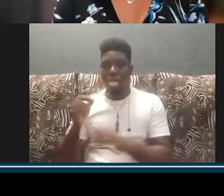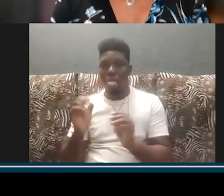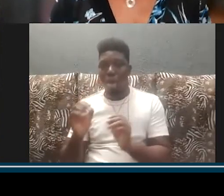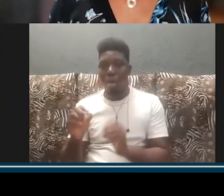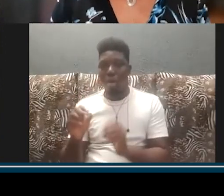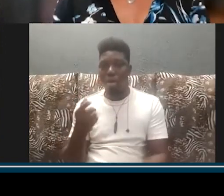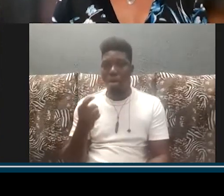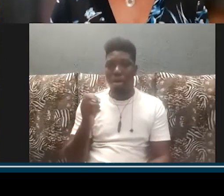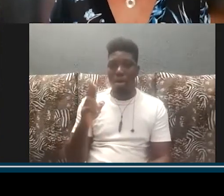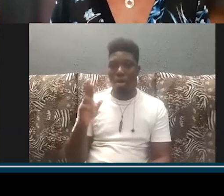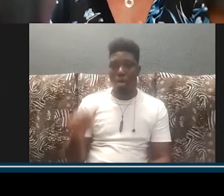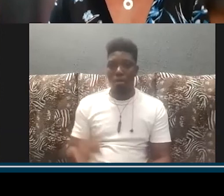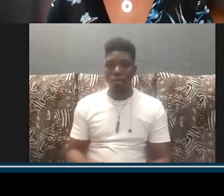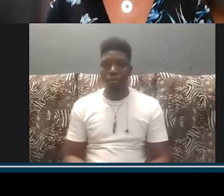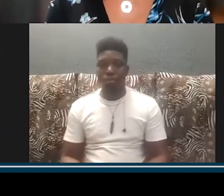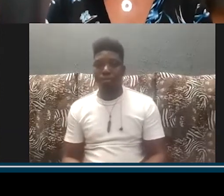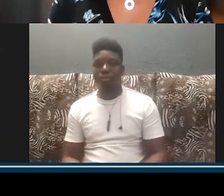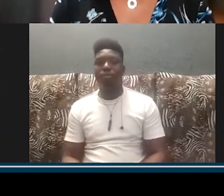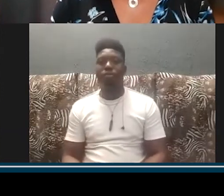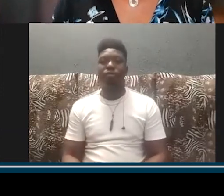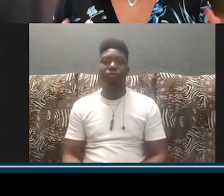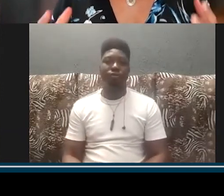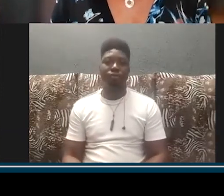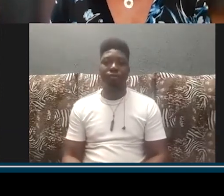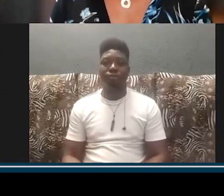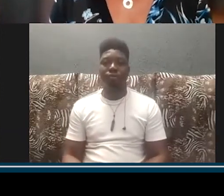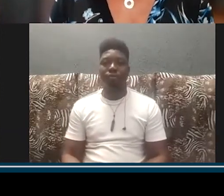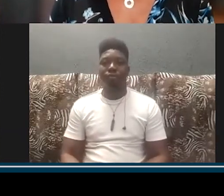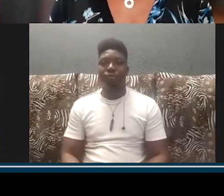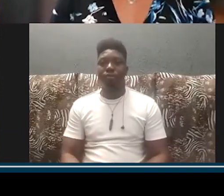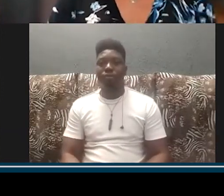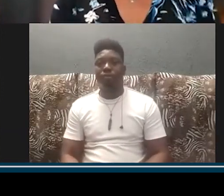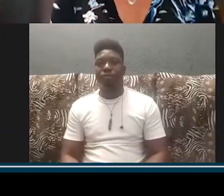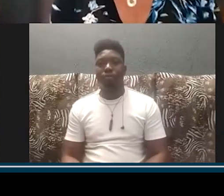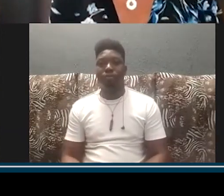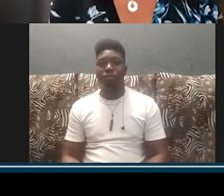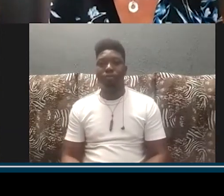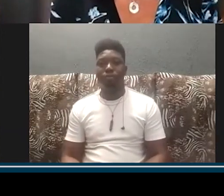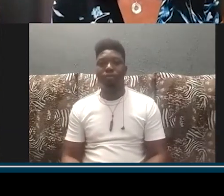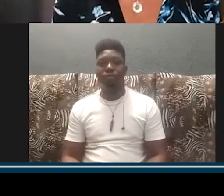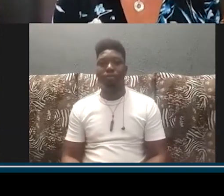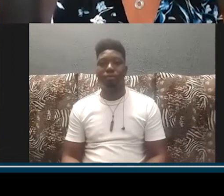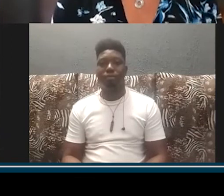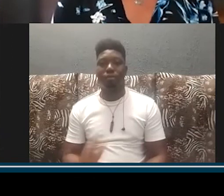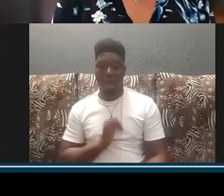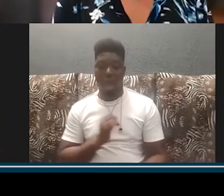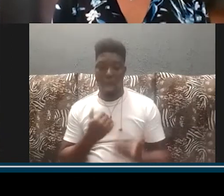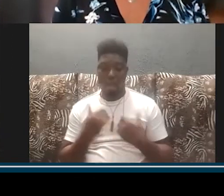put it in the thing. She'll put it in the chat for me. I have people. Thank That's you, how it Janet. works. Thank you, Janet.